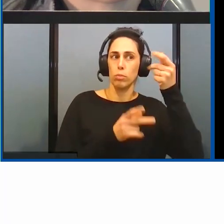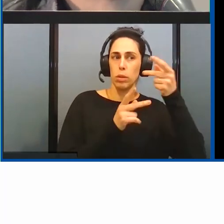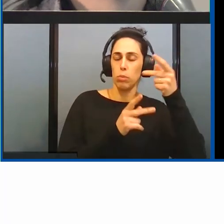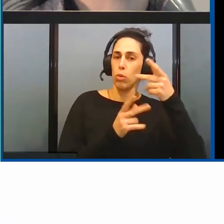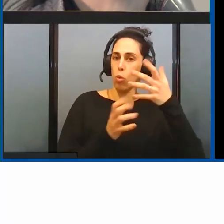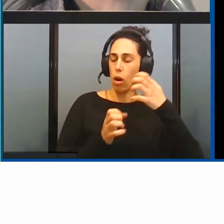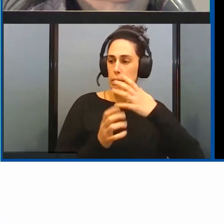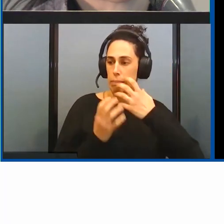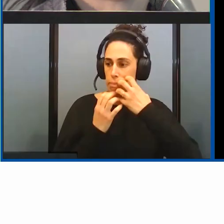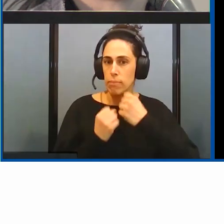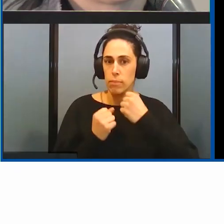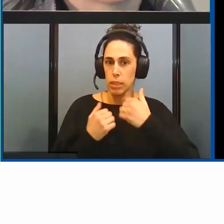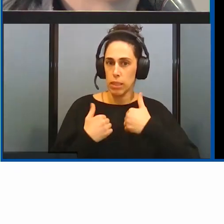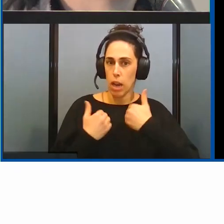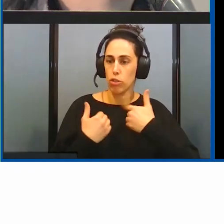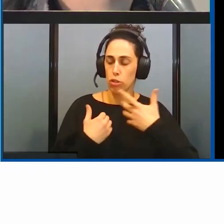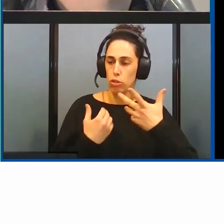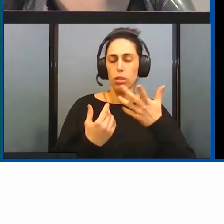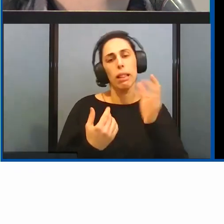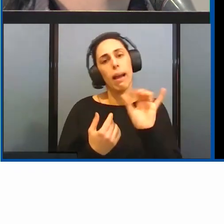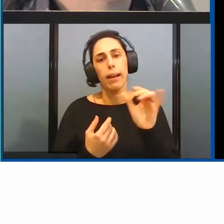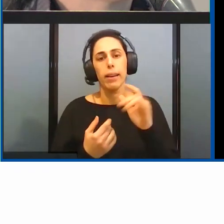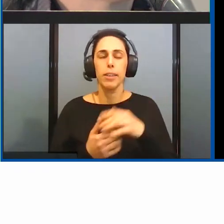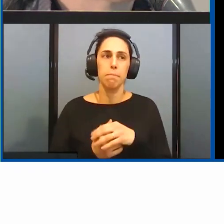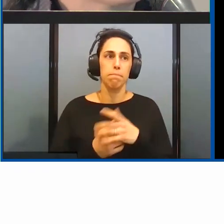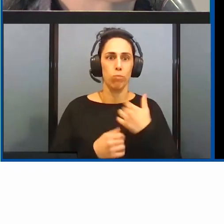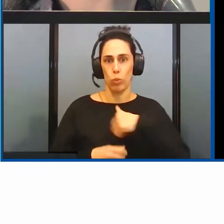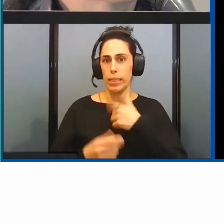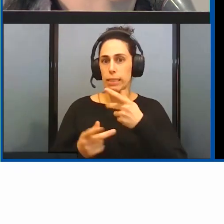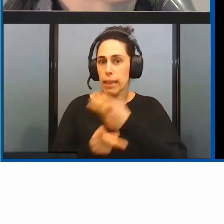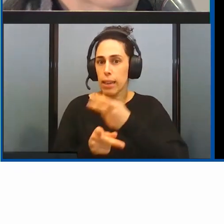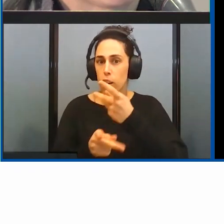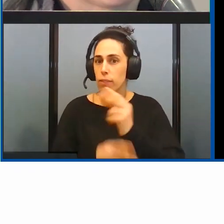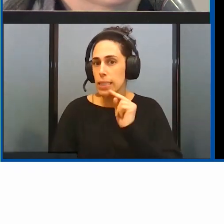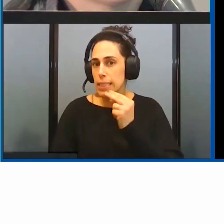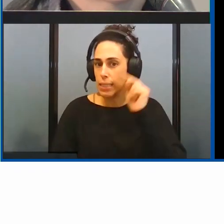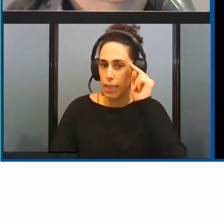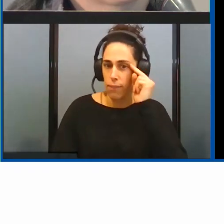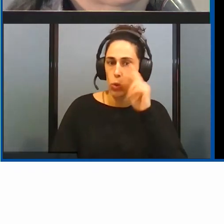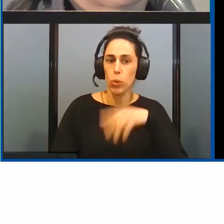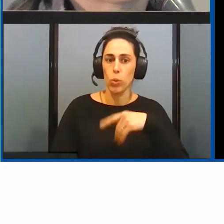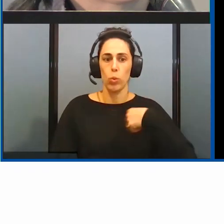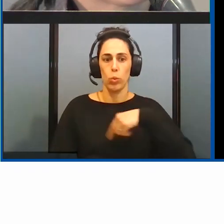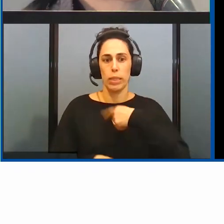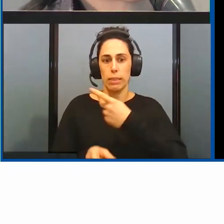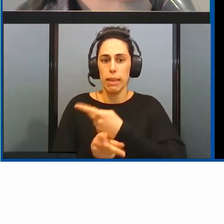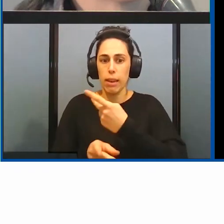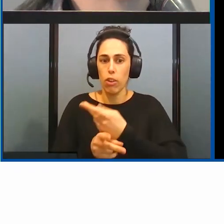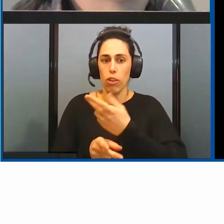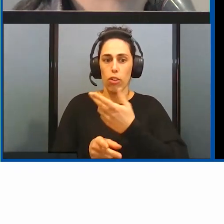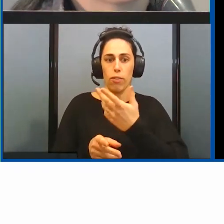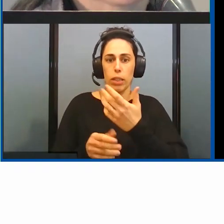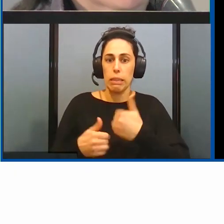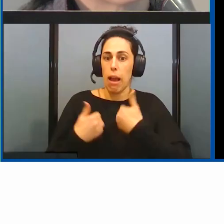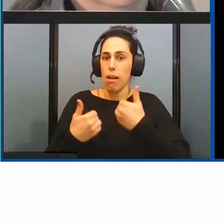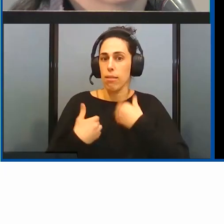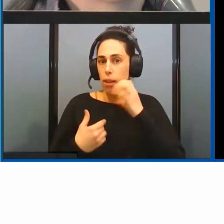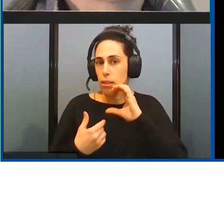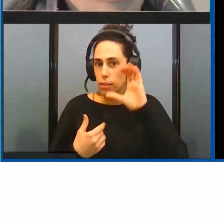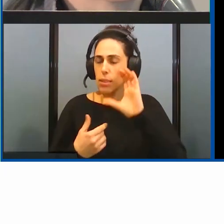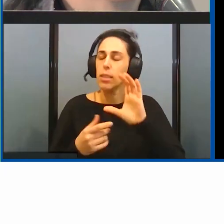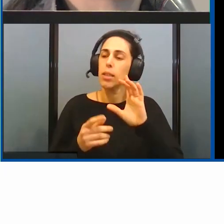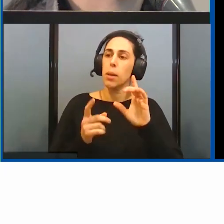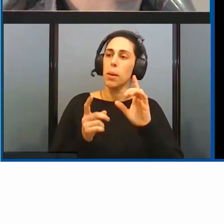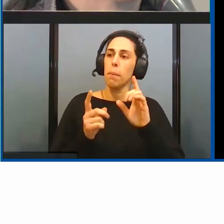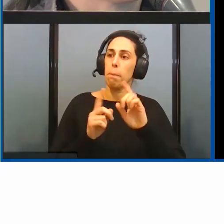stance when they're looking to have their rights respected? So the next question is, do we impose our